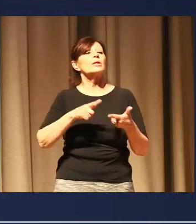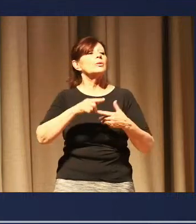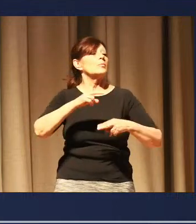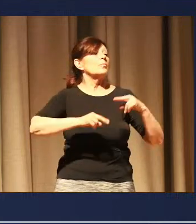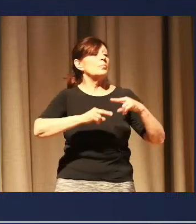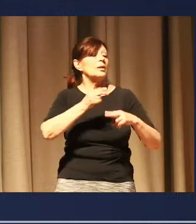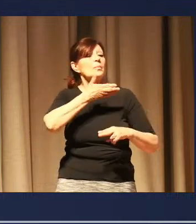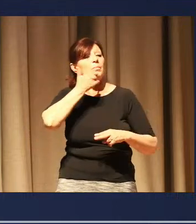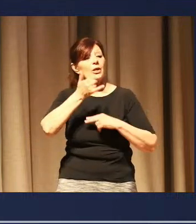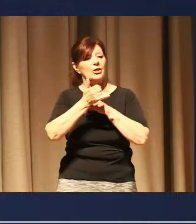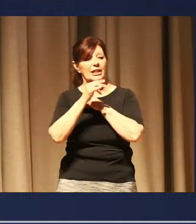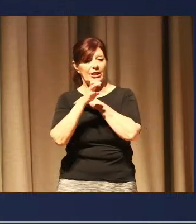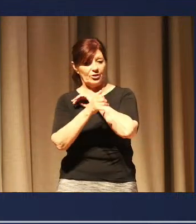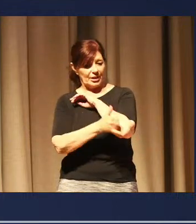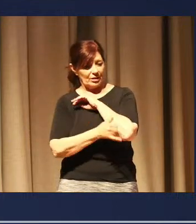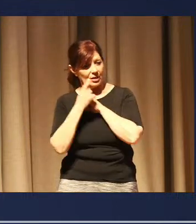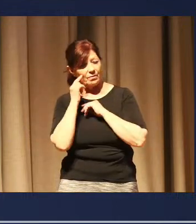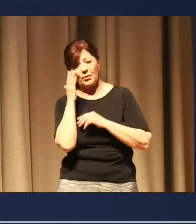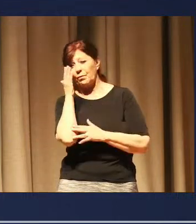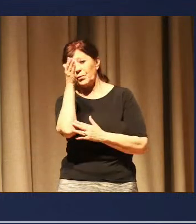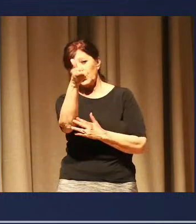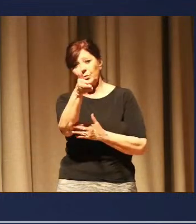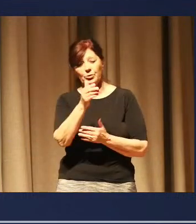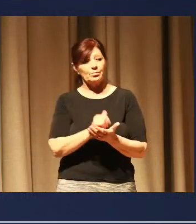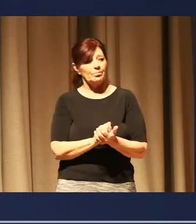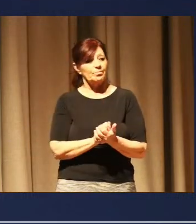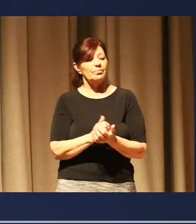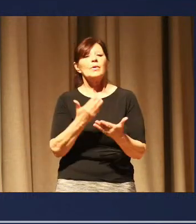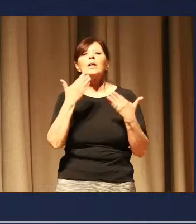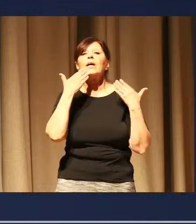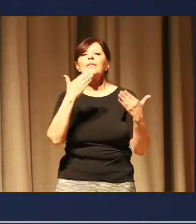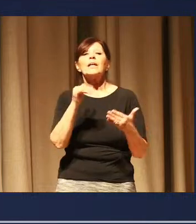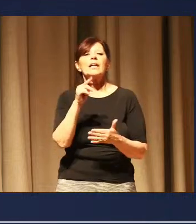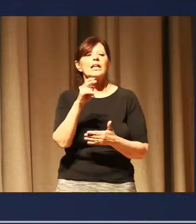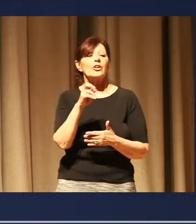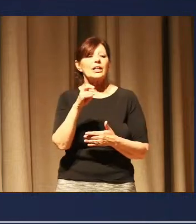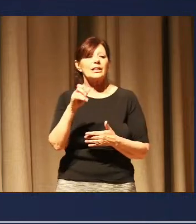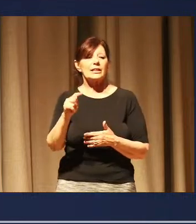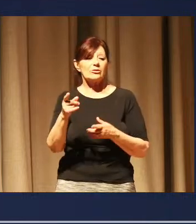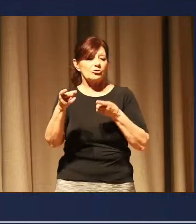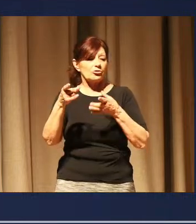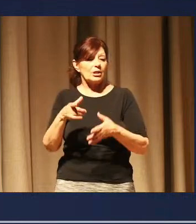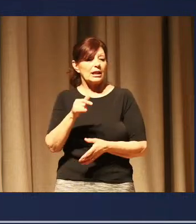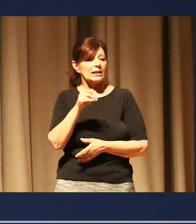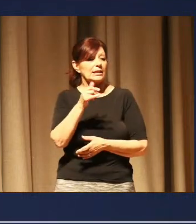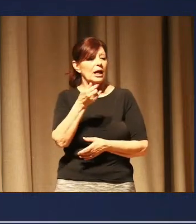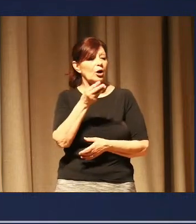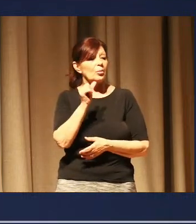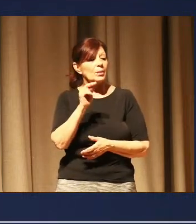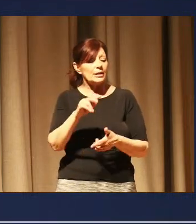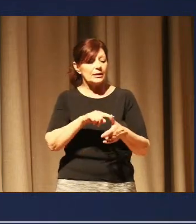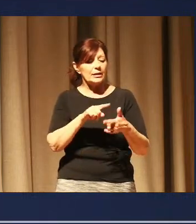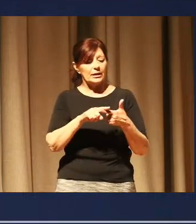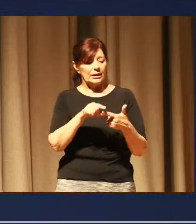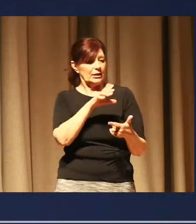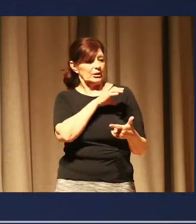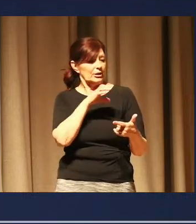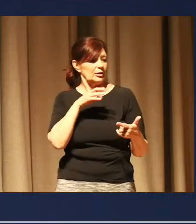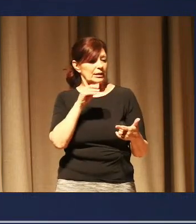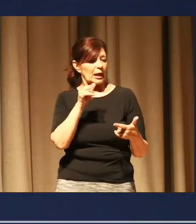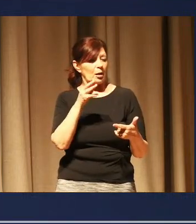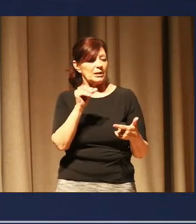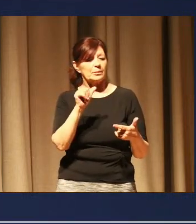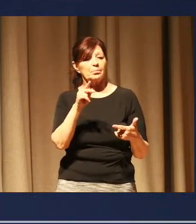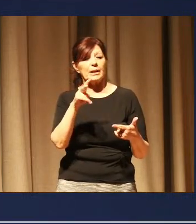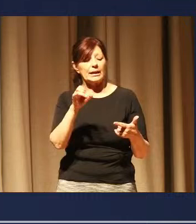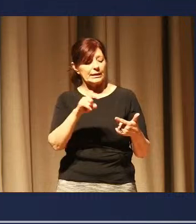County for the future. I thank ErieNet Executive Director Melissa Hartman, Chairman of the Board of Directors Thomas Baines,